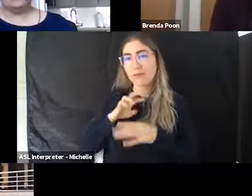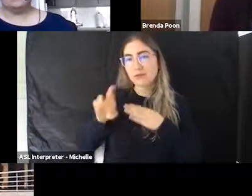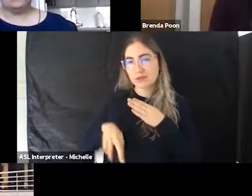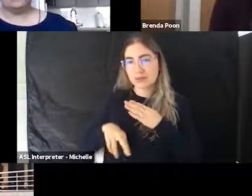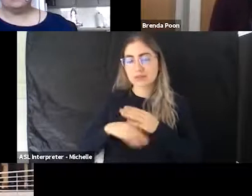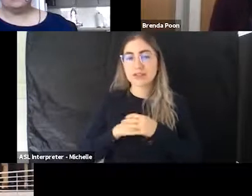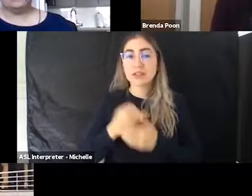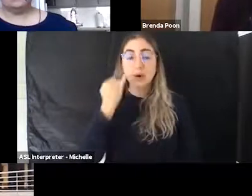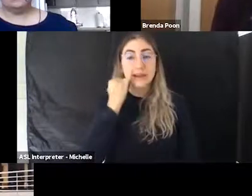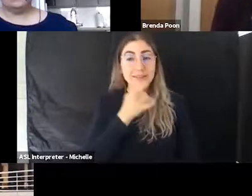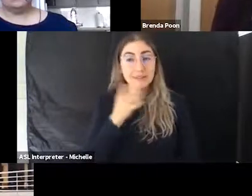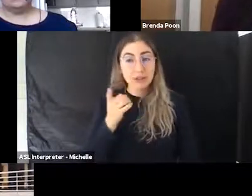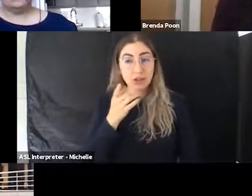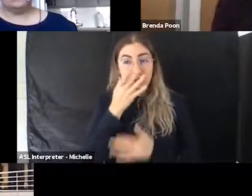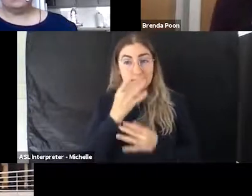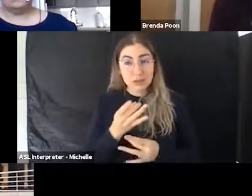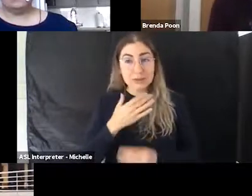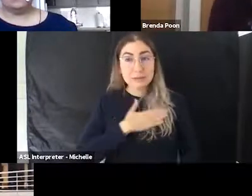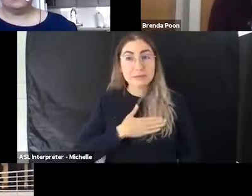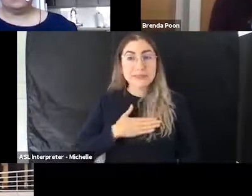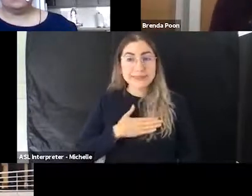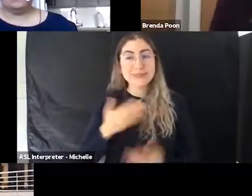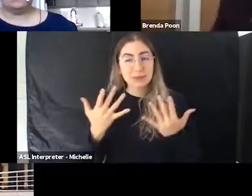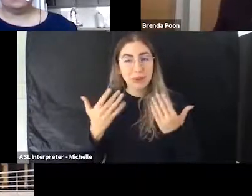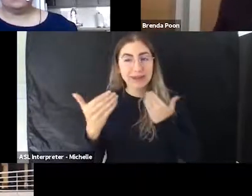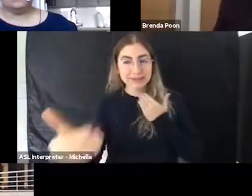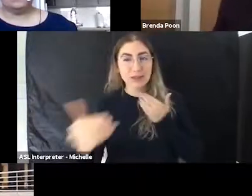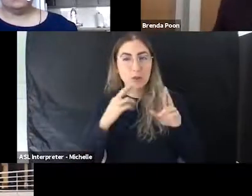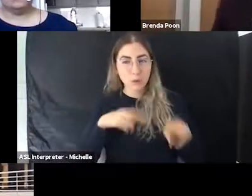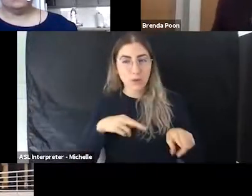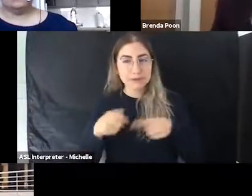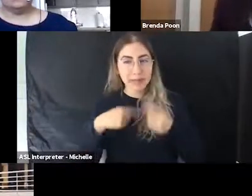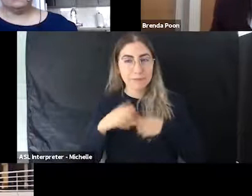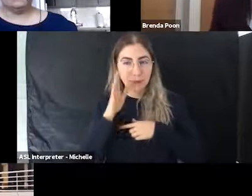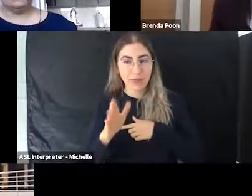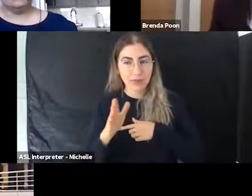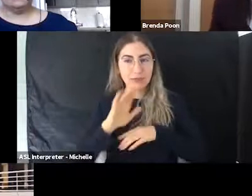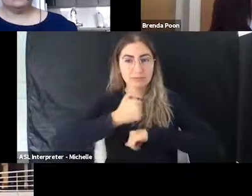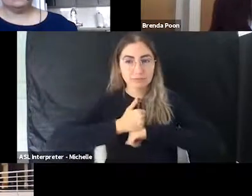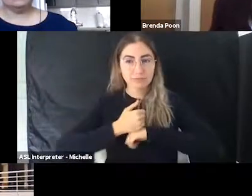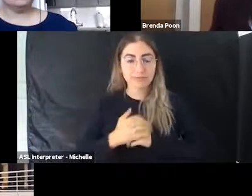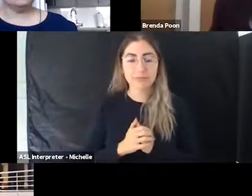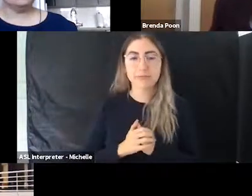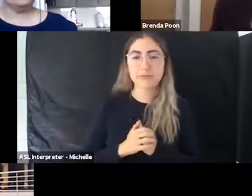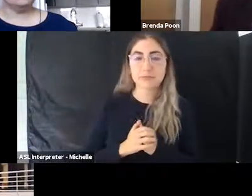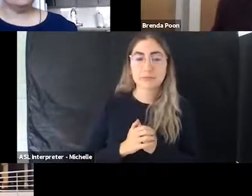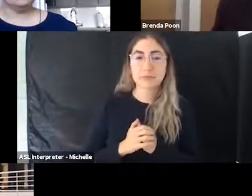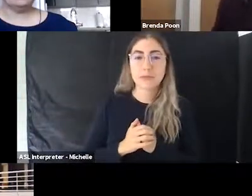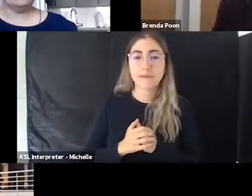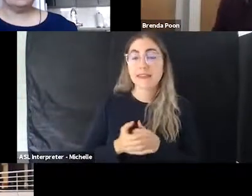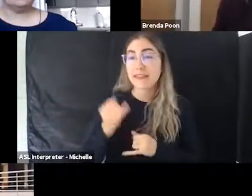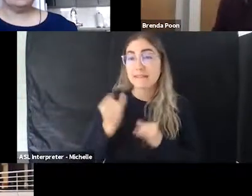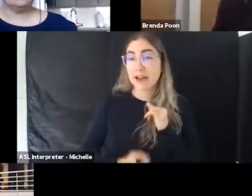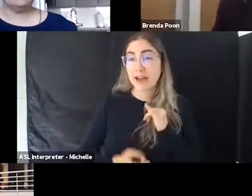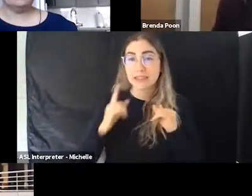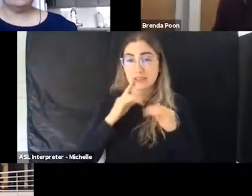are interested, please do stay tuned for that report as well. And finally, just to close this